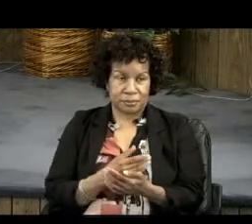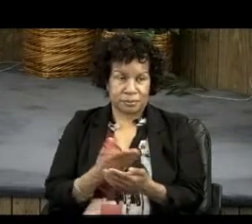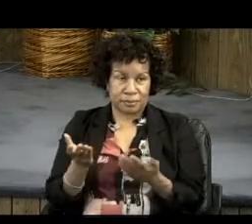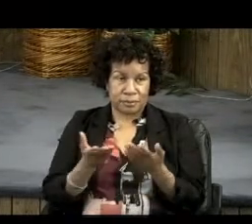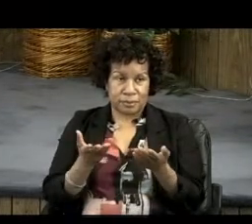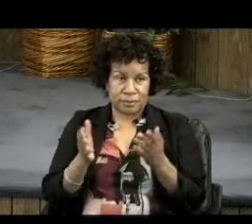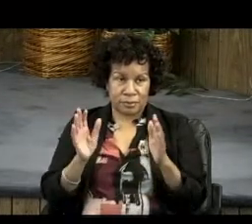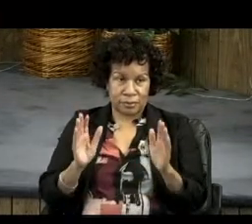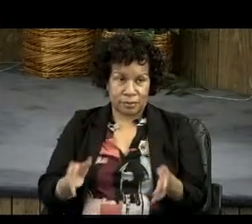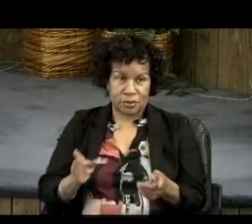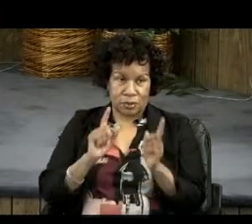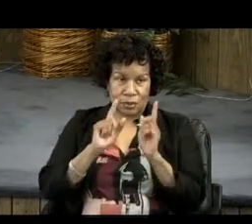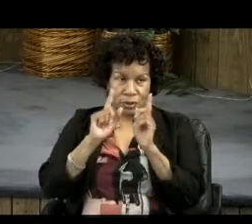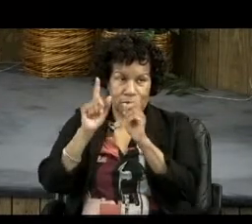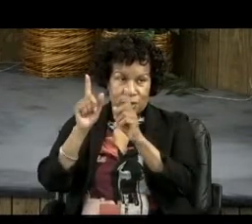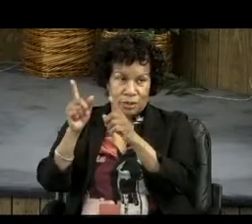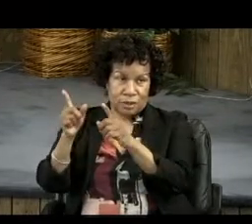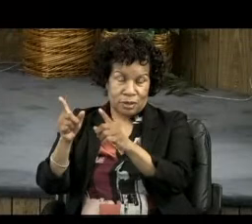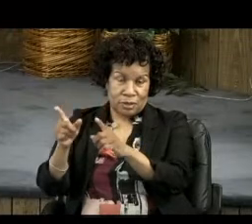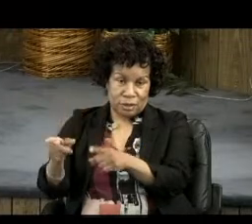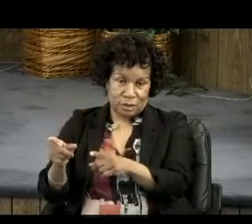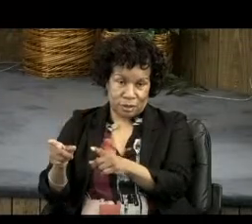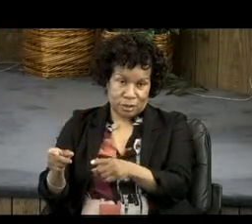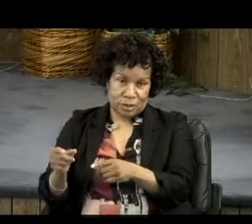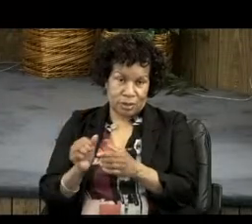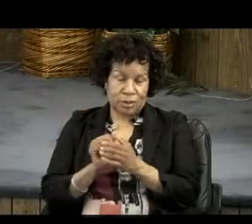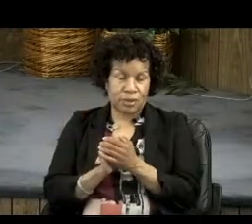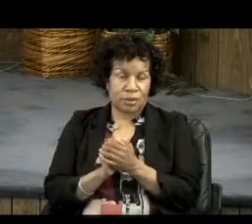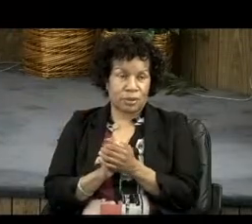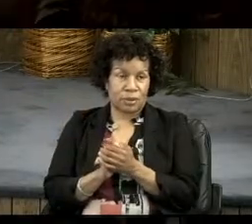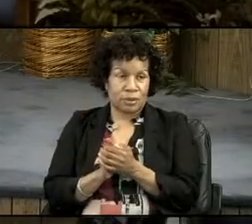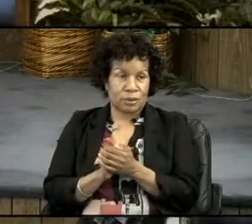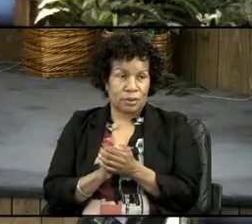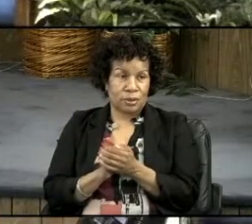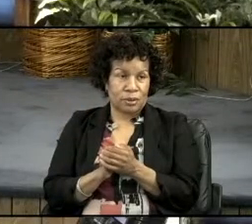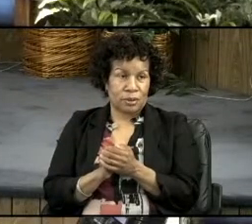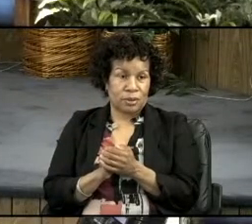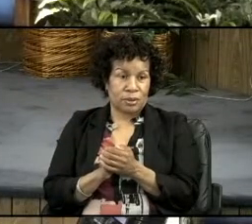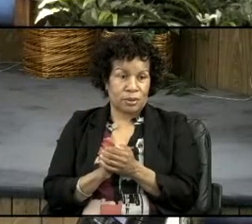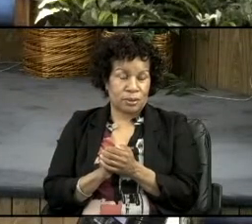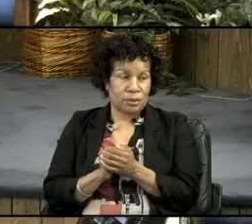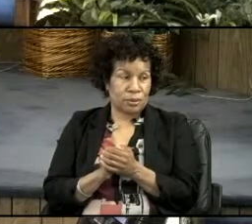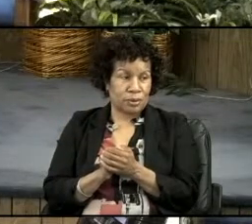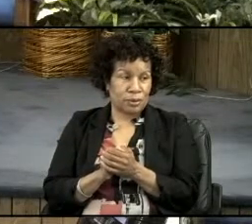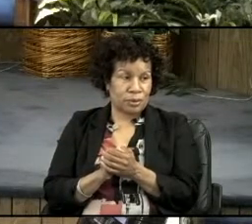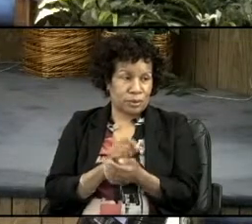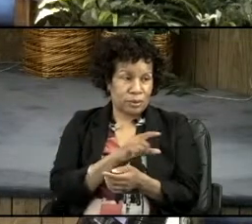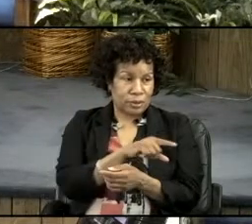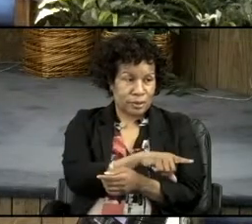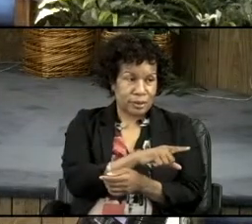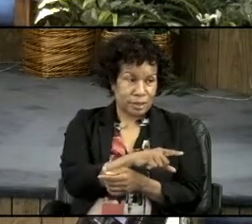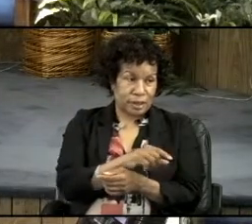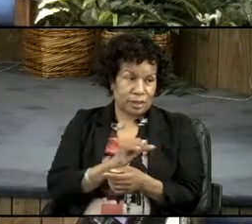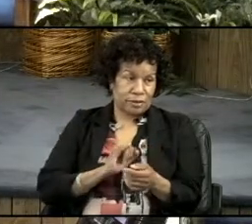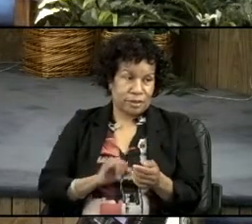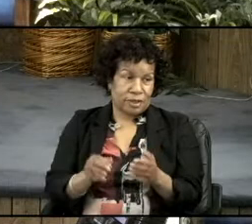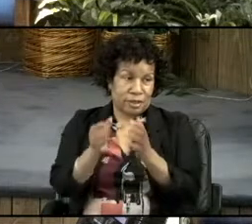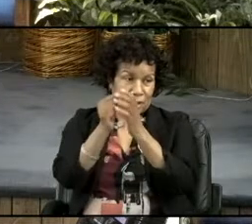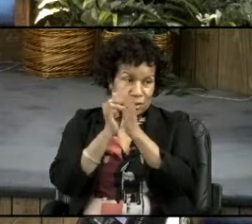thy servant. You see, this is the other indicator that David is a worshiper.